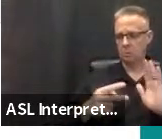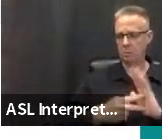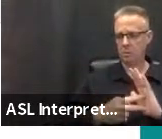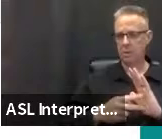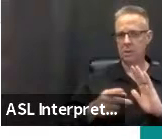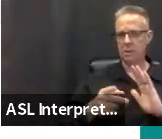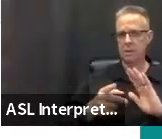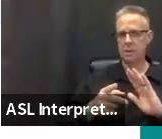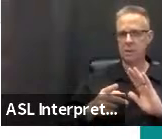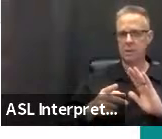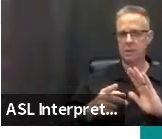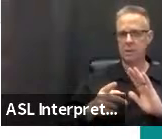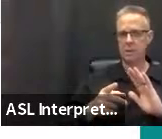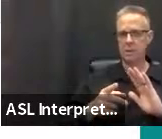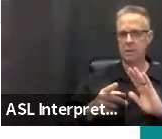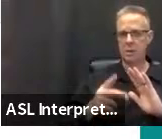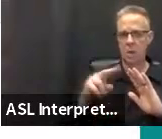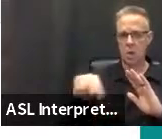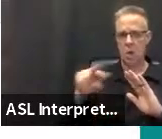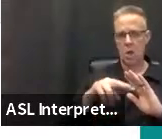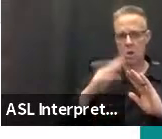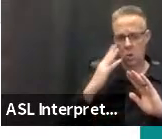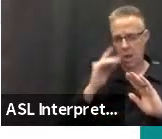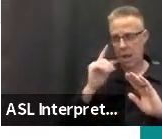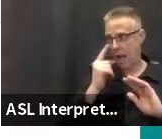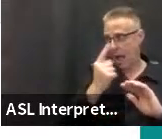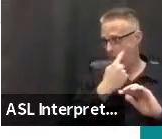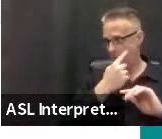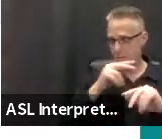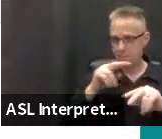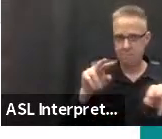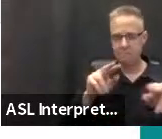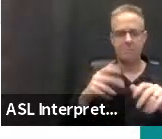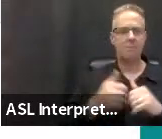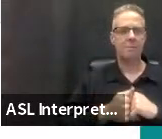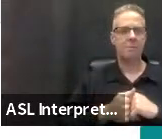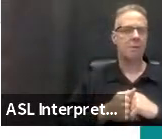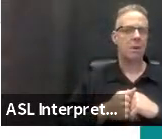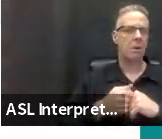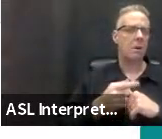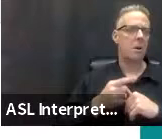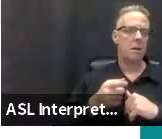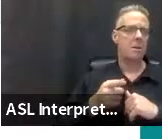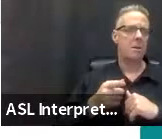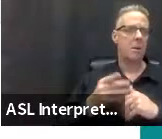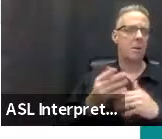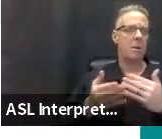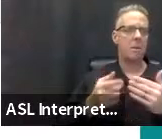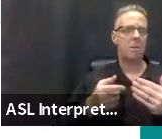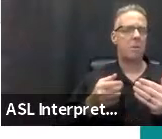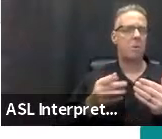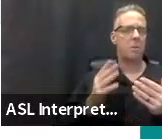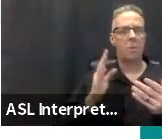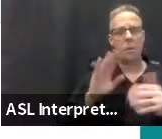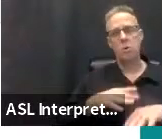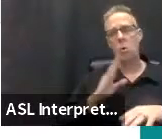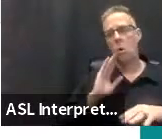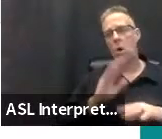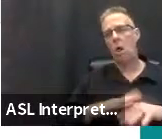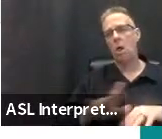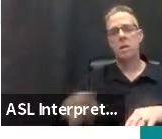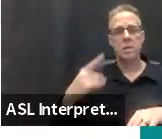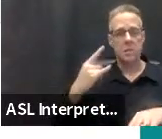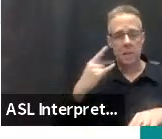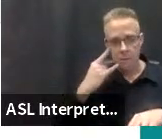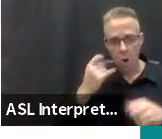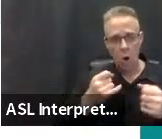on the eyes? Yes, just the eyes on, and again, not that they can stop or they're going to stop, but the fact that they can maybe get on a cell phone, hopefully don't pick up the phone in